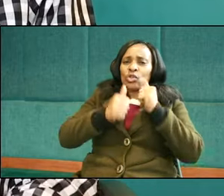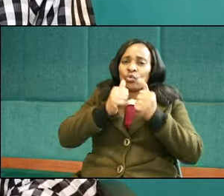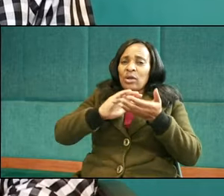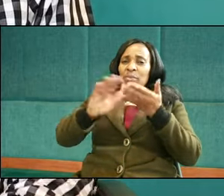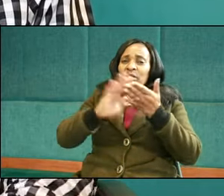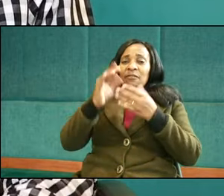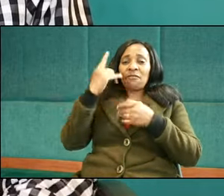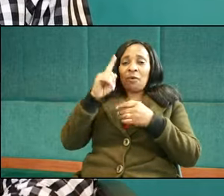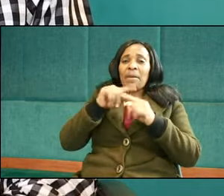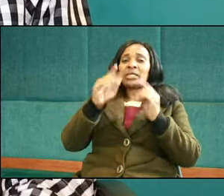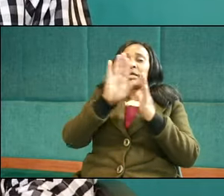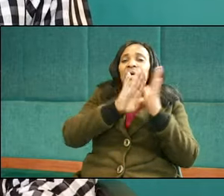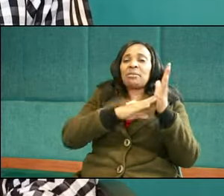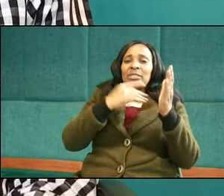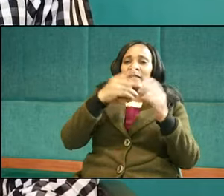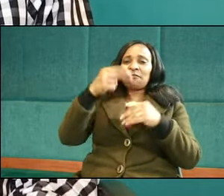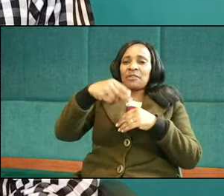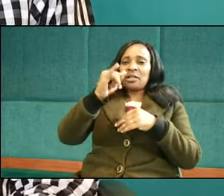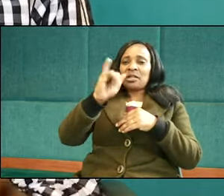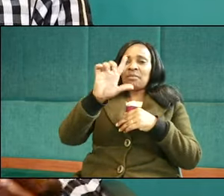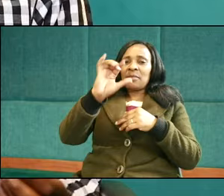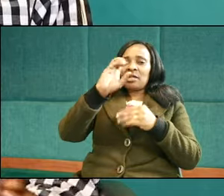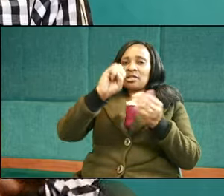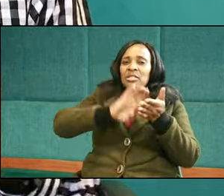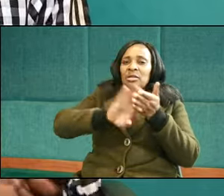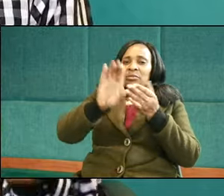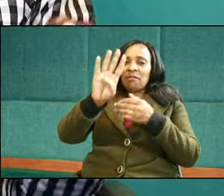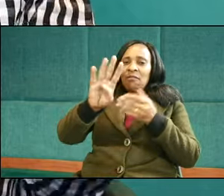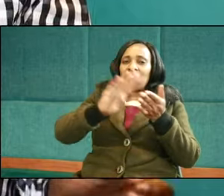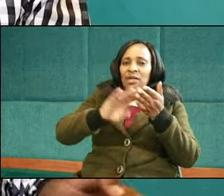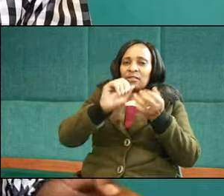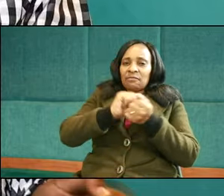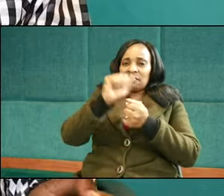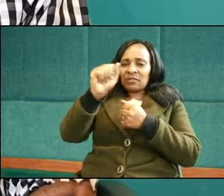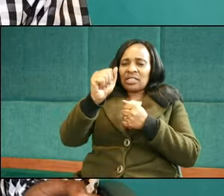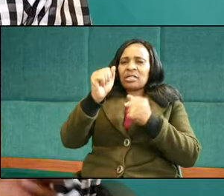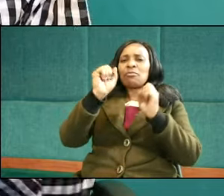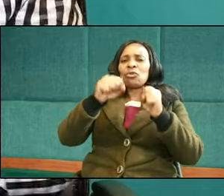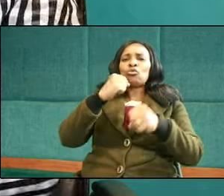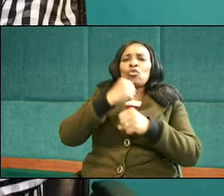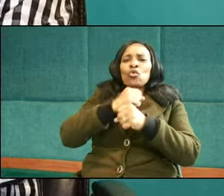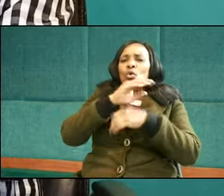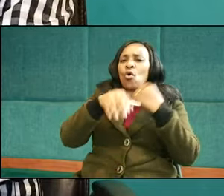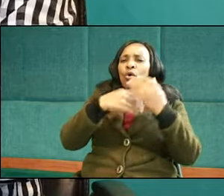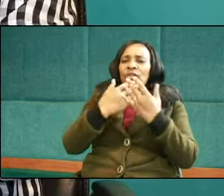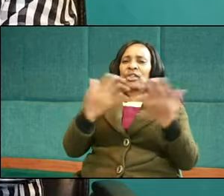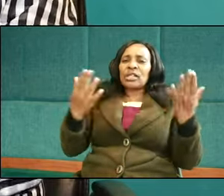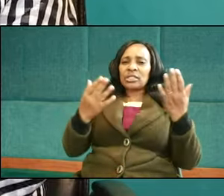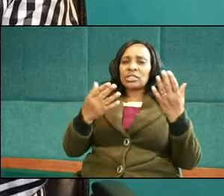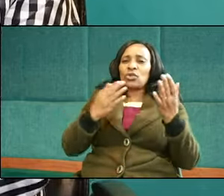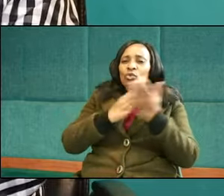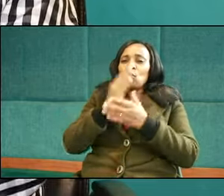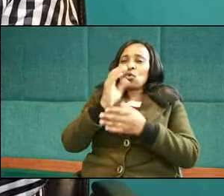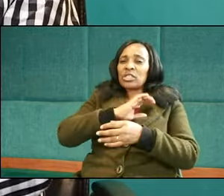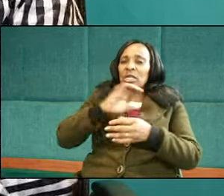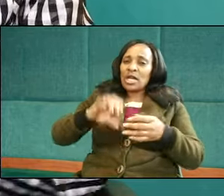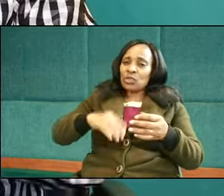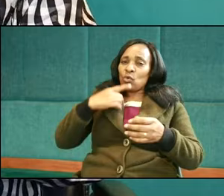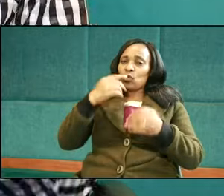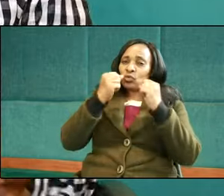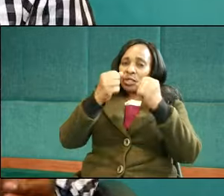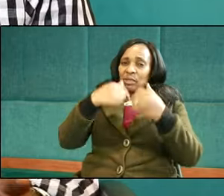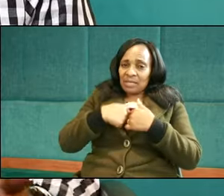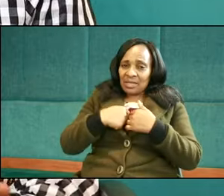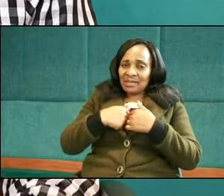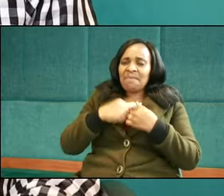The Bible says in Philippians 4 verse 13, I can do all things through Christ who strengthens me. So it